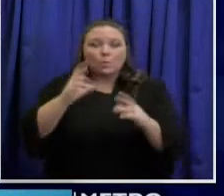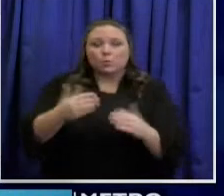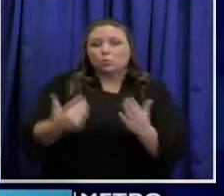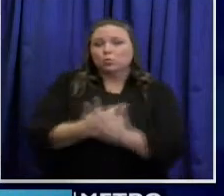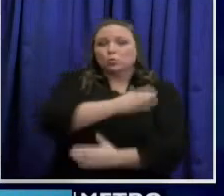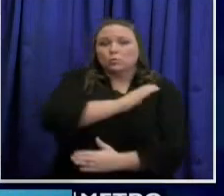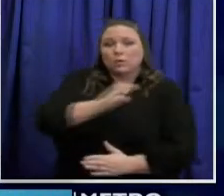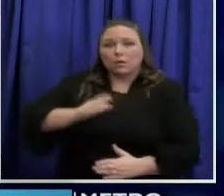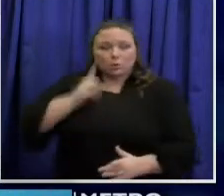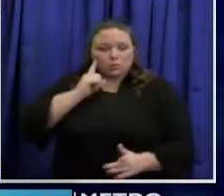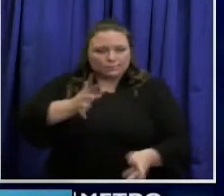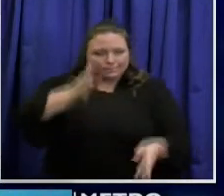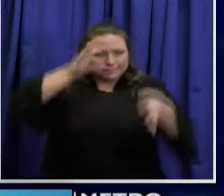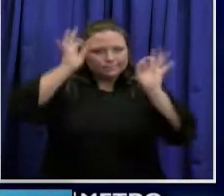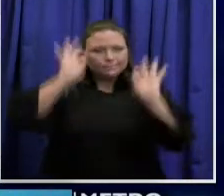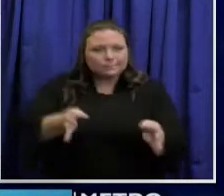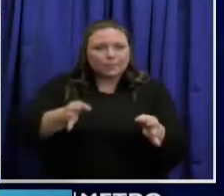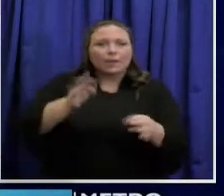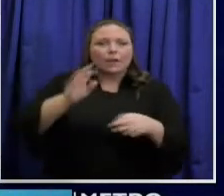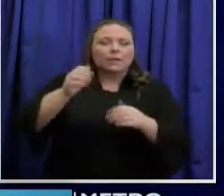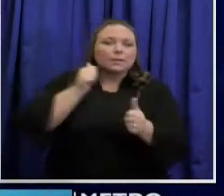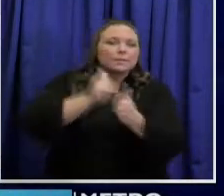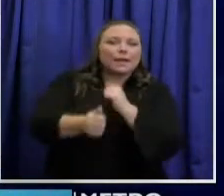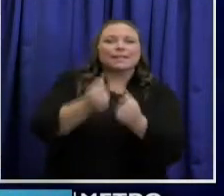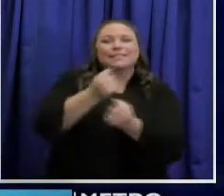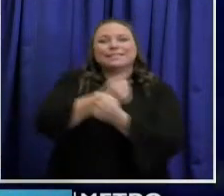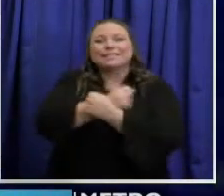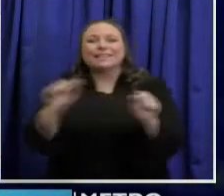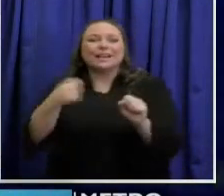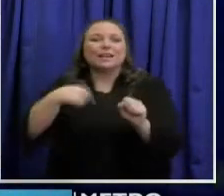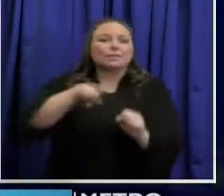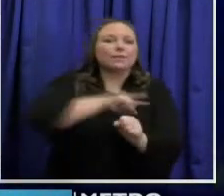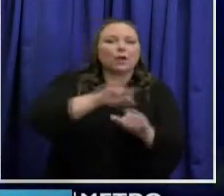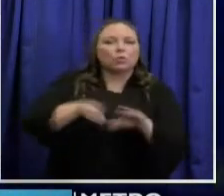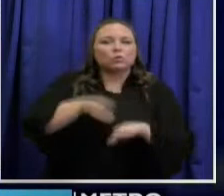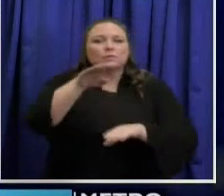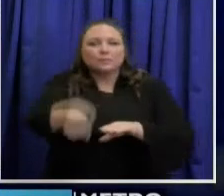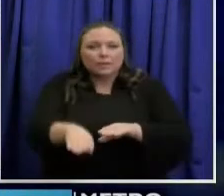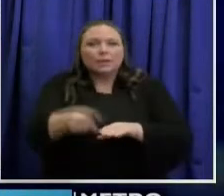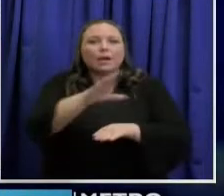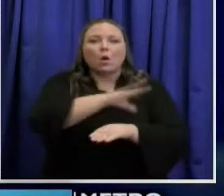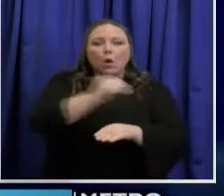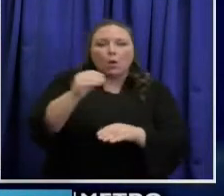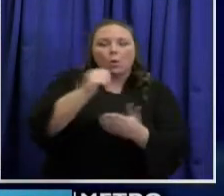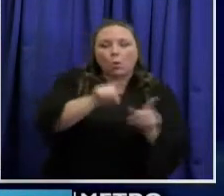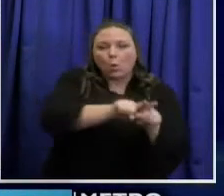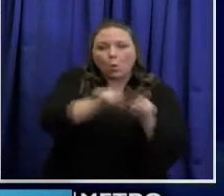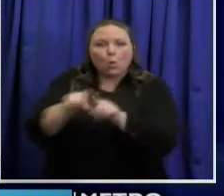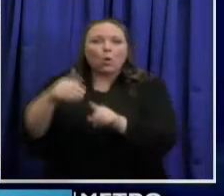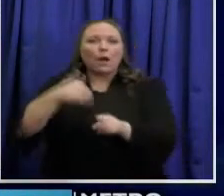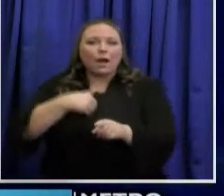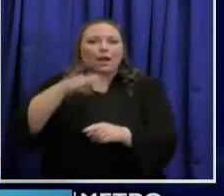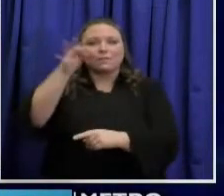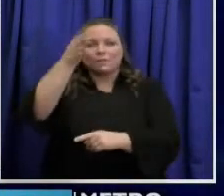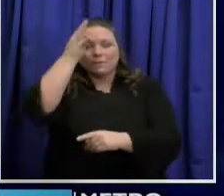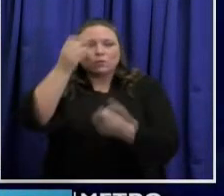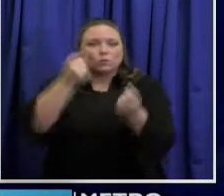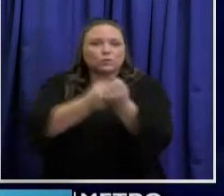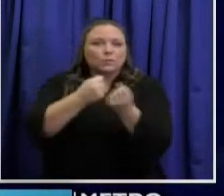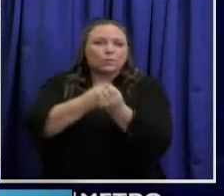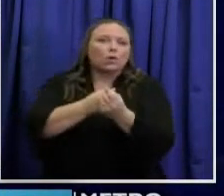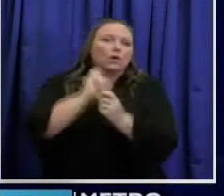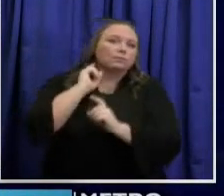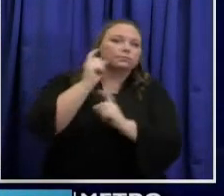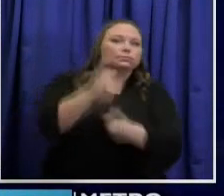together to pass the Save Our Stages Act and another round of federal support for businesses affected by the